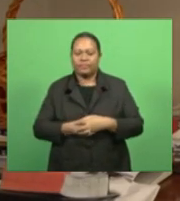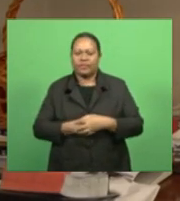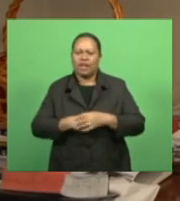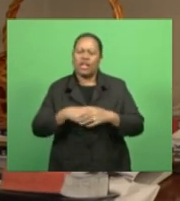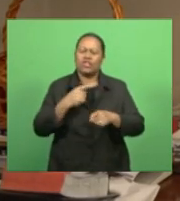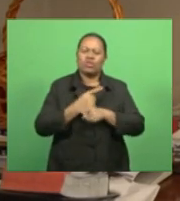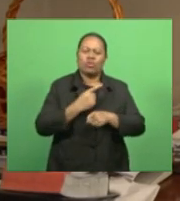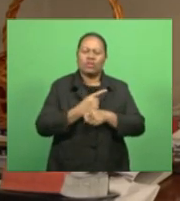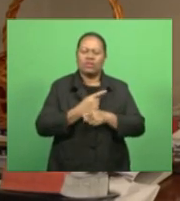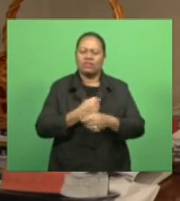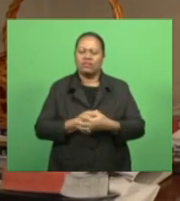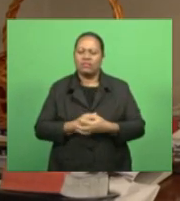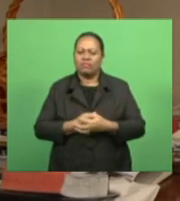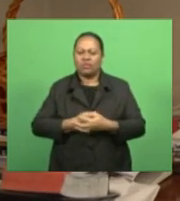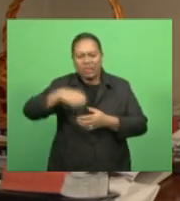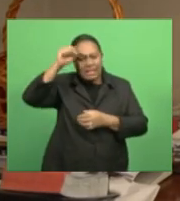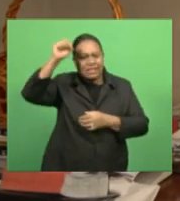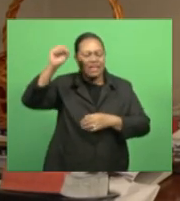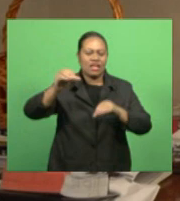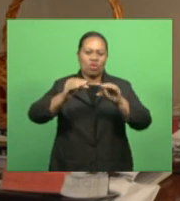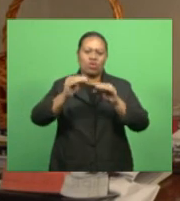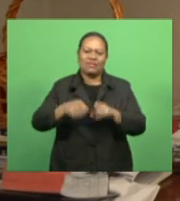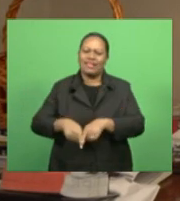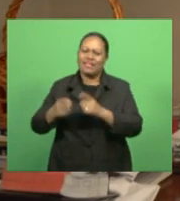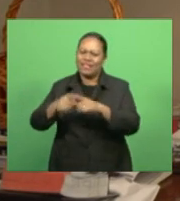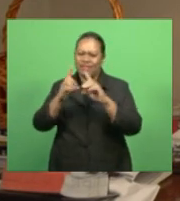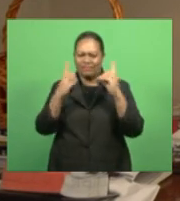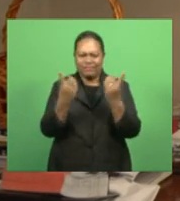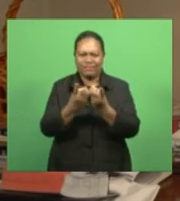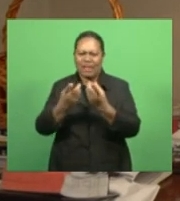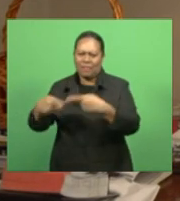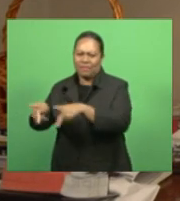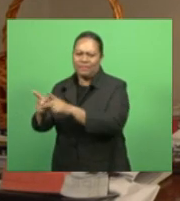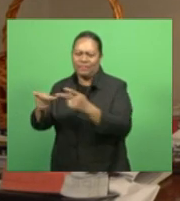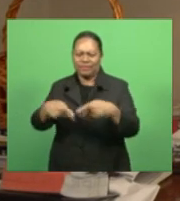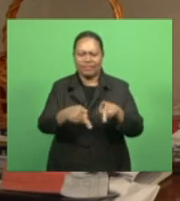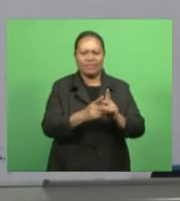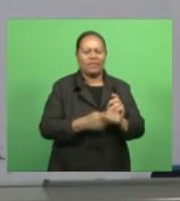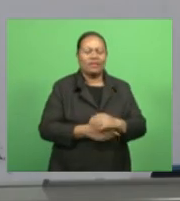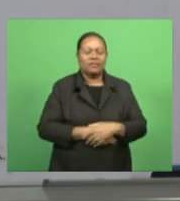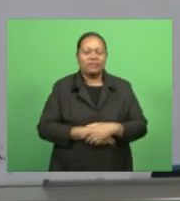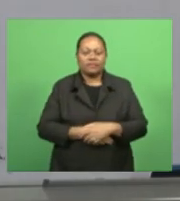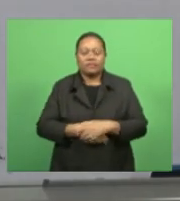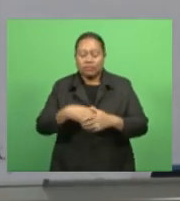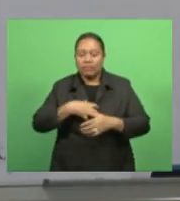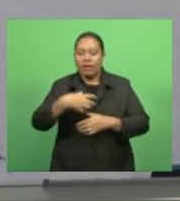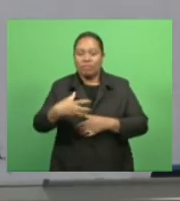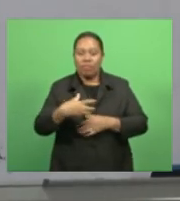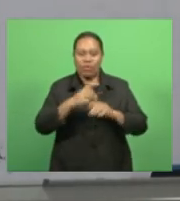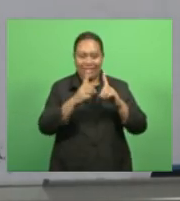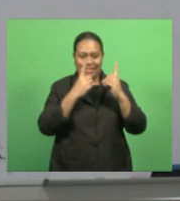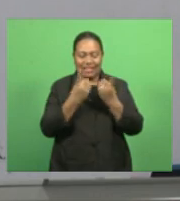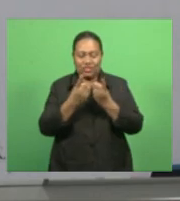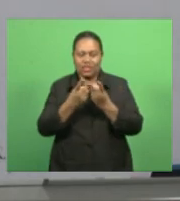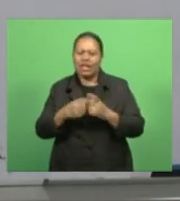to the senior coaches in the districts with the under-19 boys coaches. More than 10 district coaches were